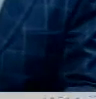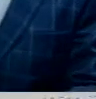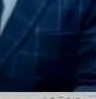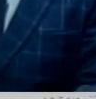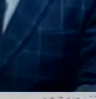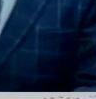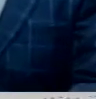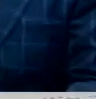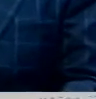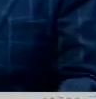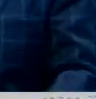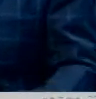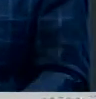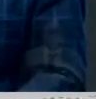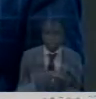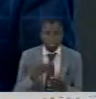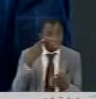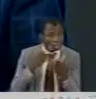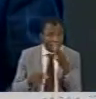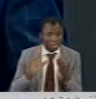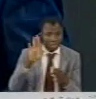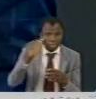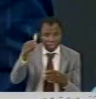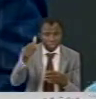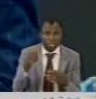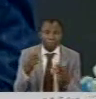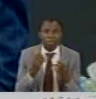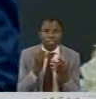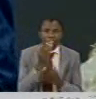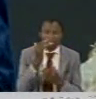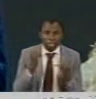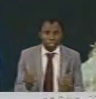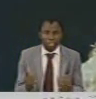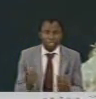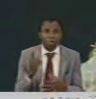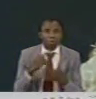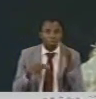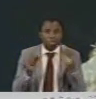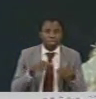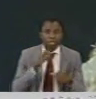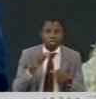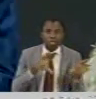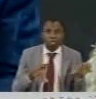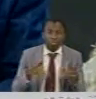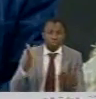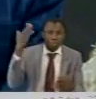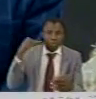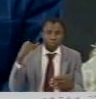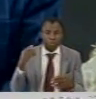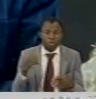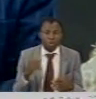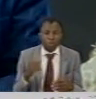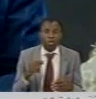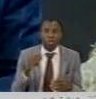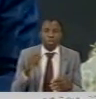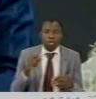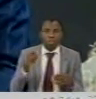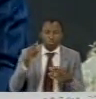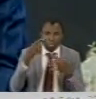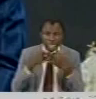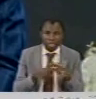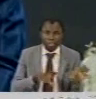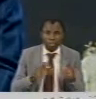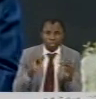now. What you could not do before, start doing it. You discover the power of God has touched you. You have